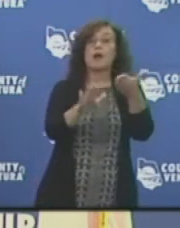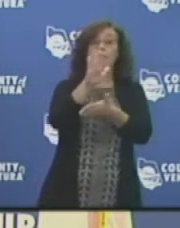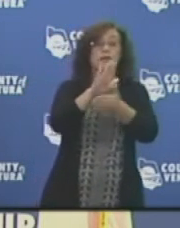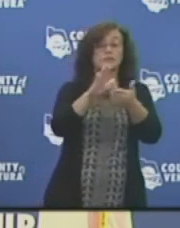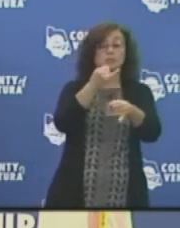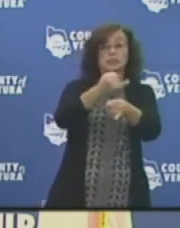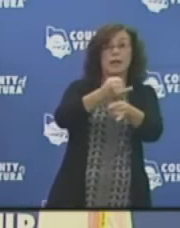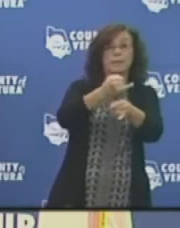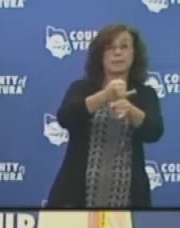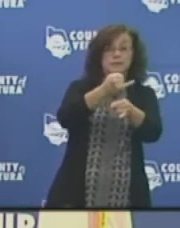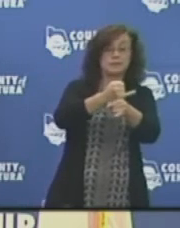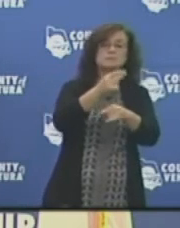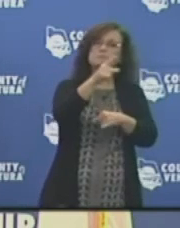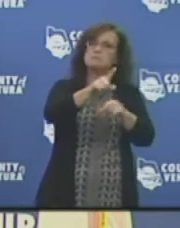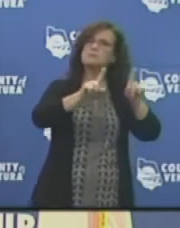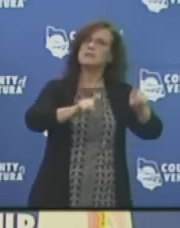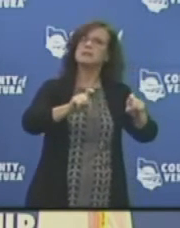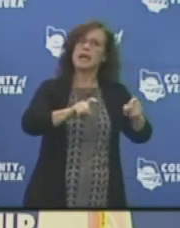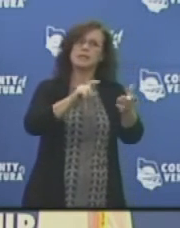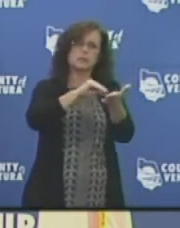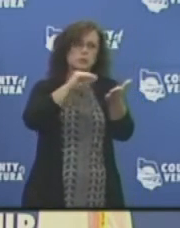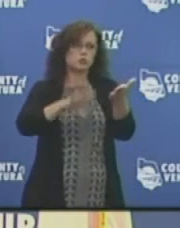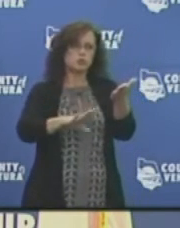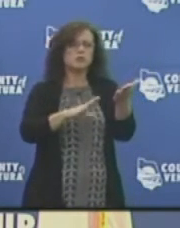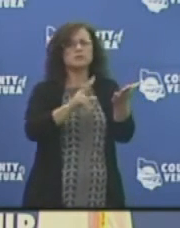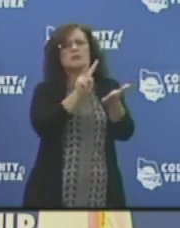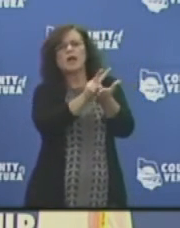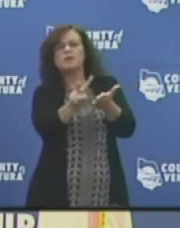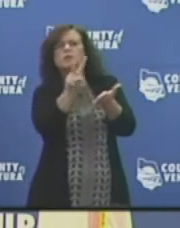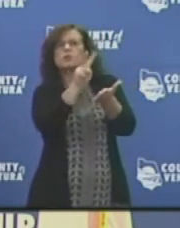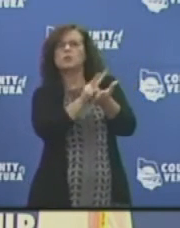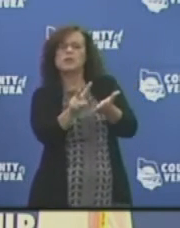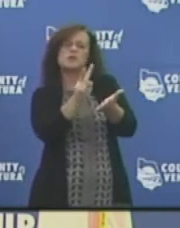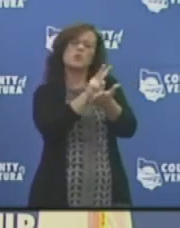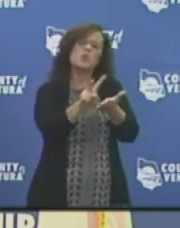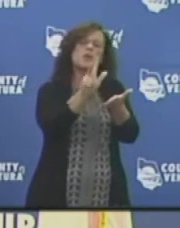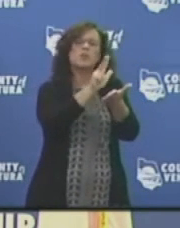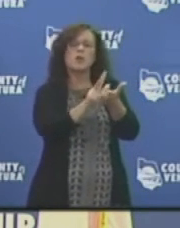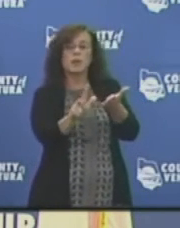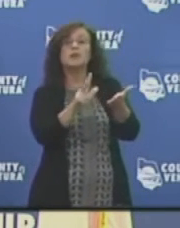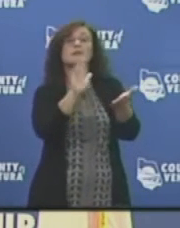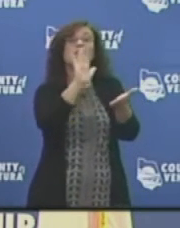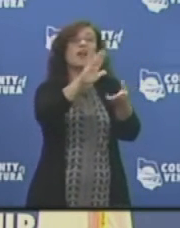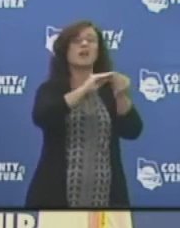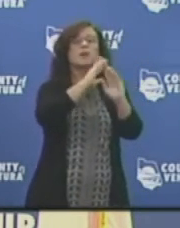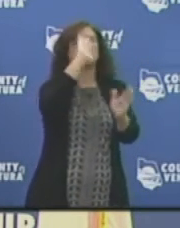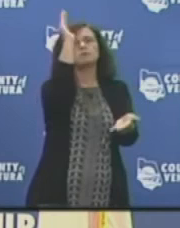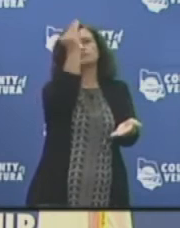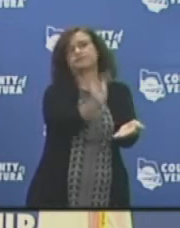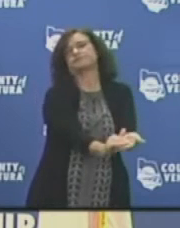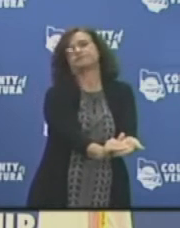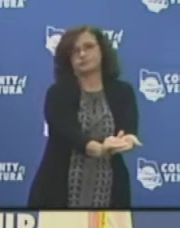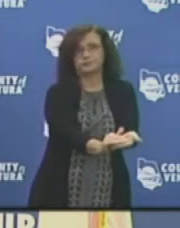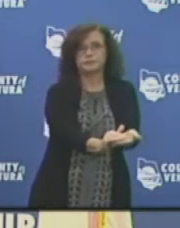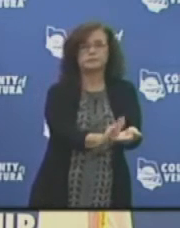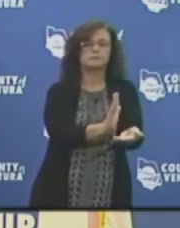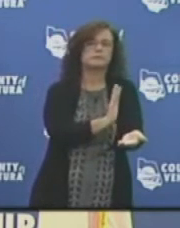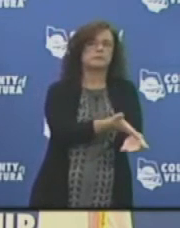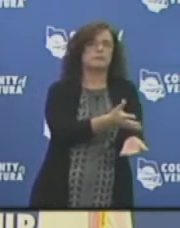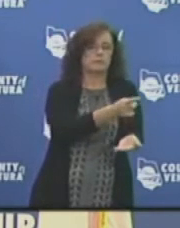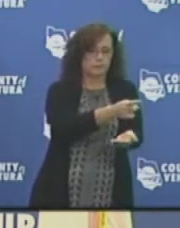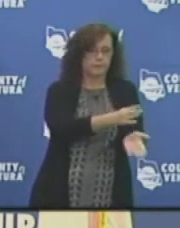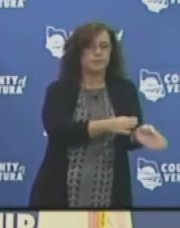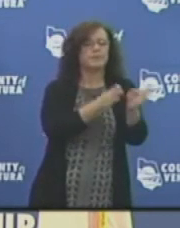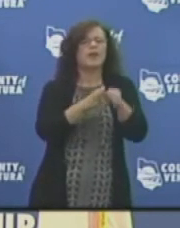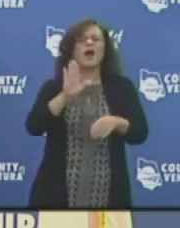weeks routinely, dramatic decreases in the number of cases on campus. And I know I've heard